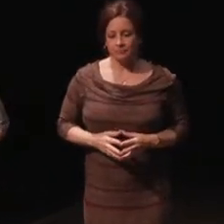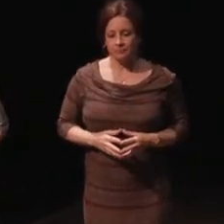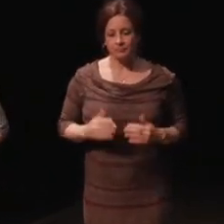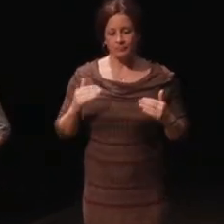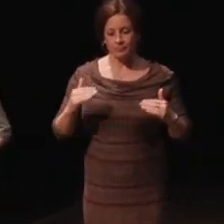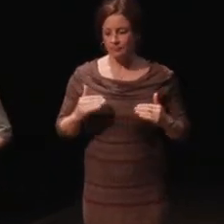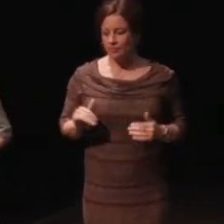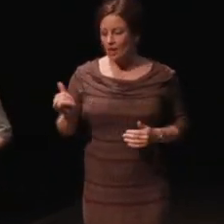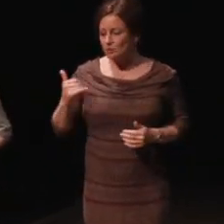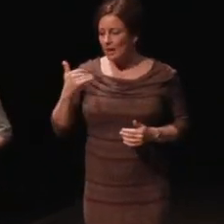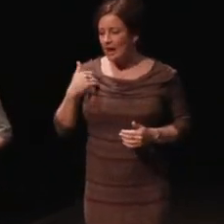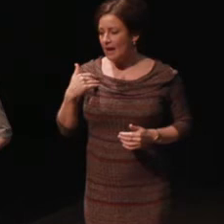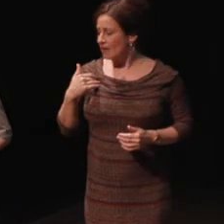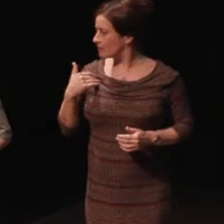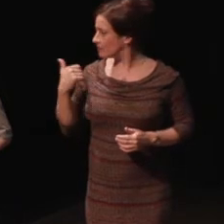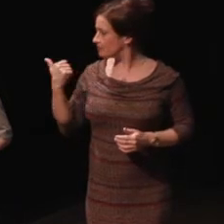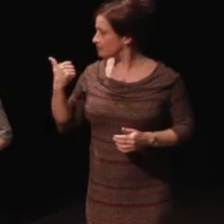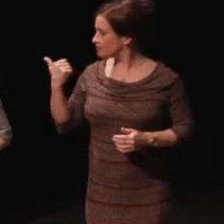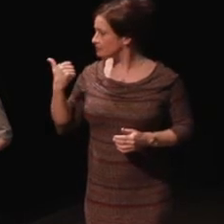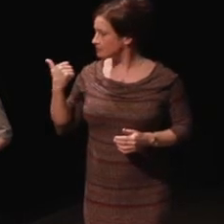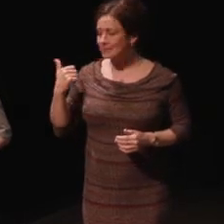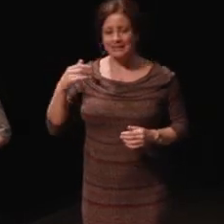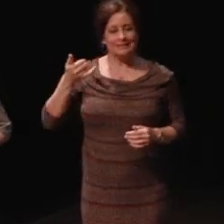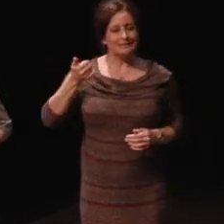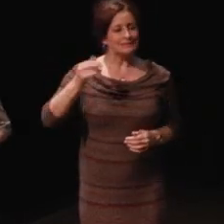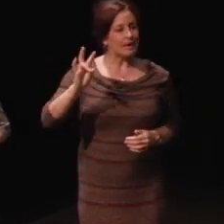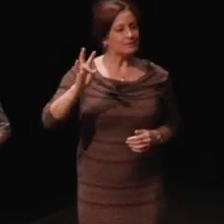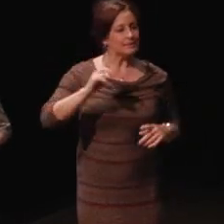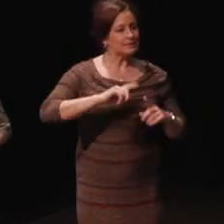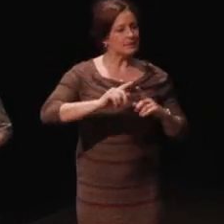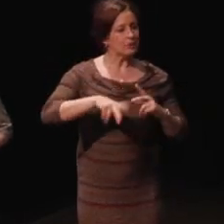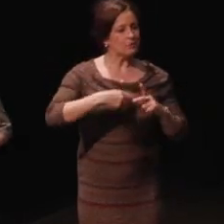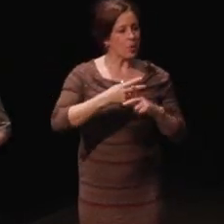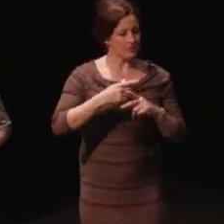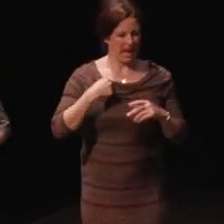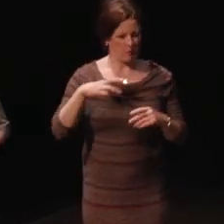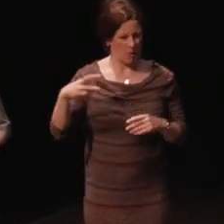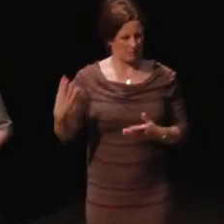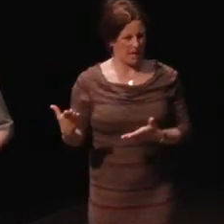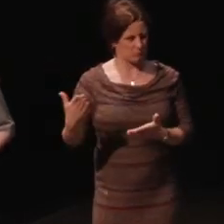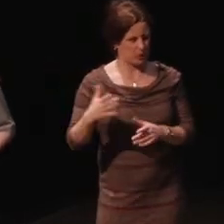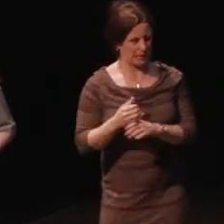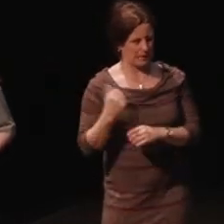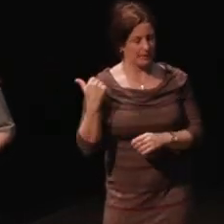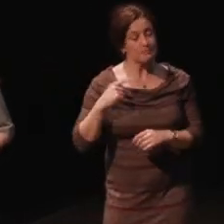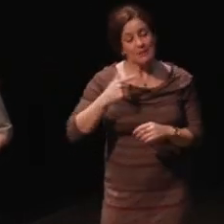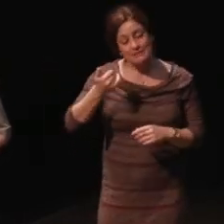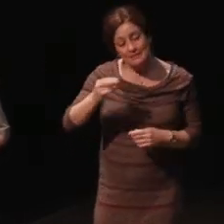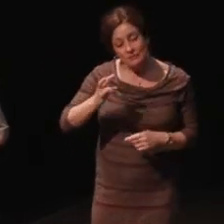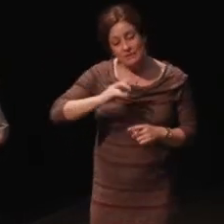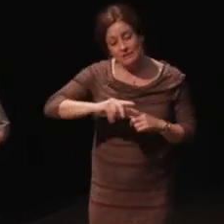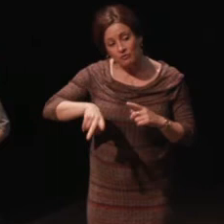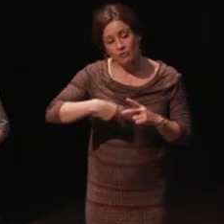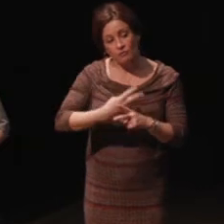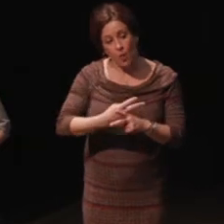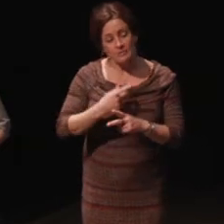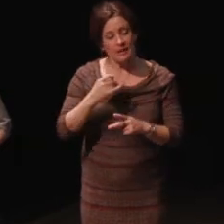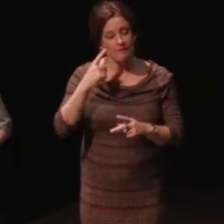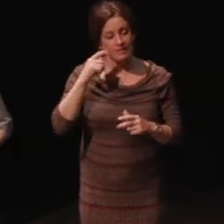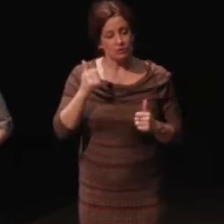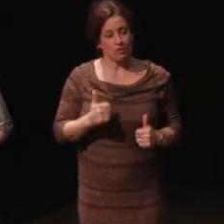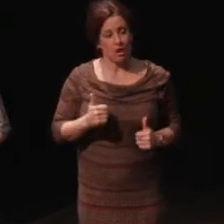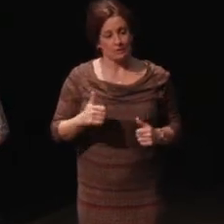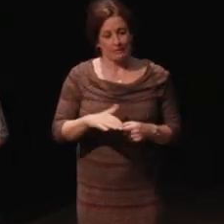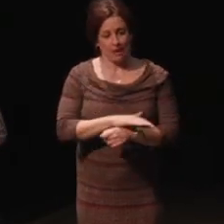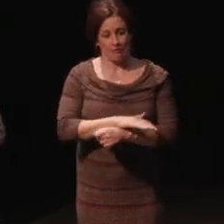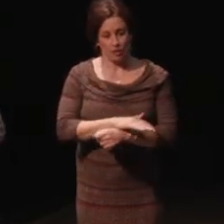have there's 17 different forms. I have a website where you can get these. But there are 17 different forms of vision loss they